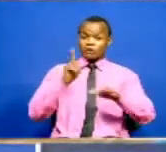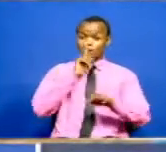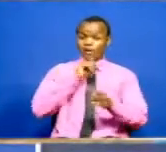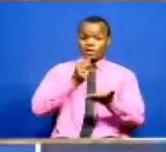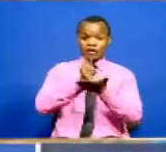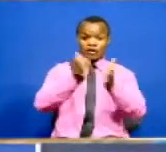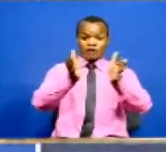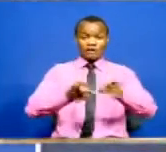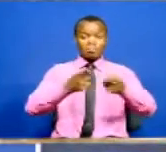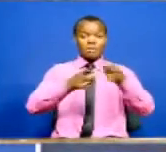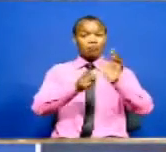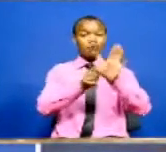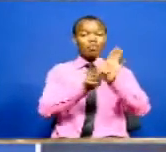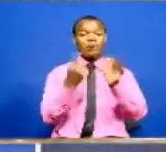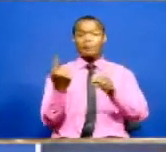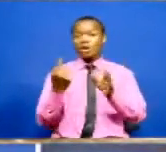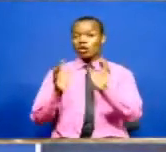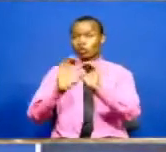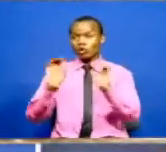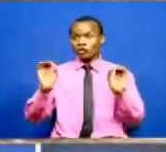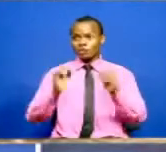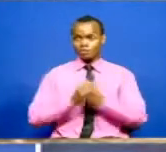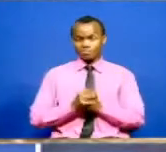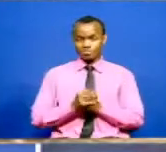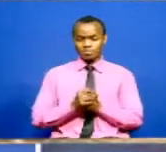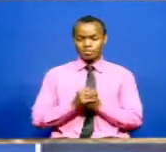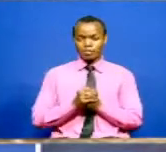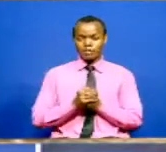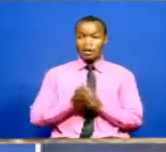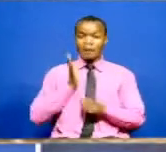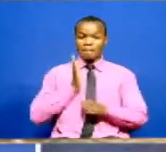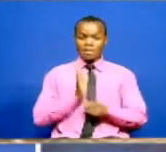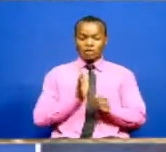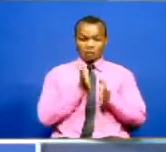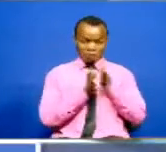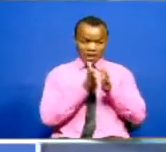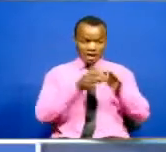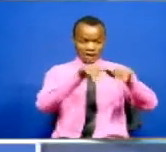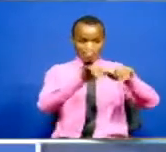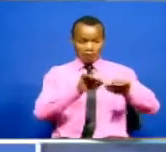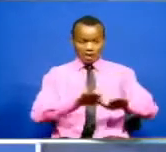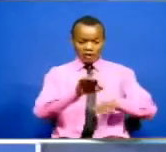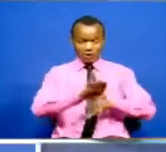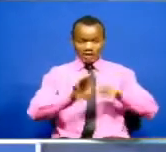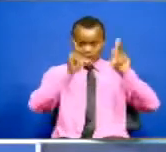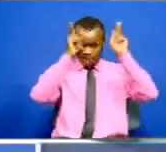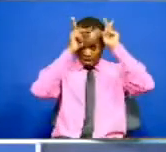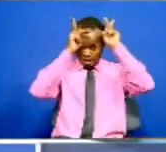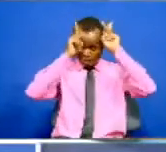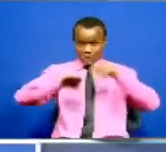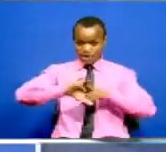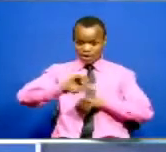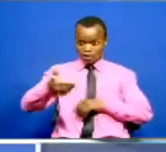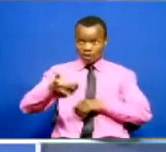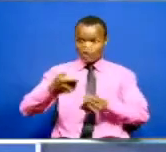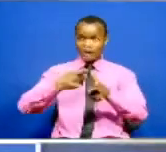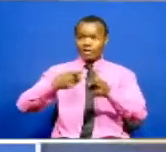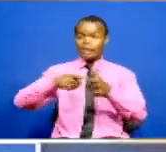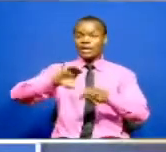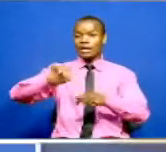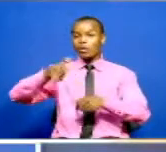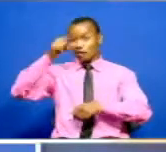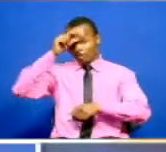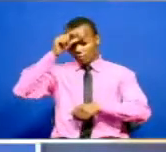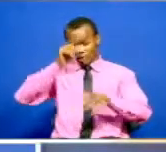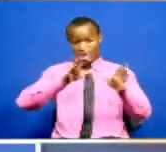not the only problem at the moment. The deceased was set for burial at a site on the outskirts of Kakamega town until the county government, through the